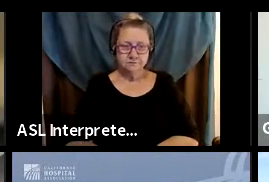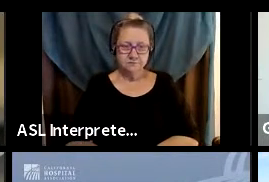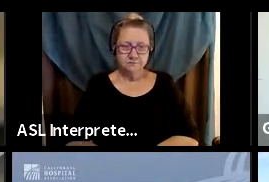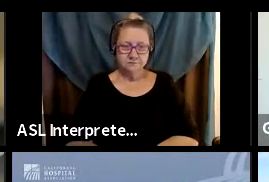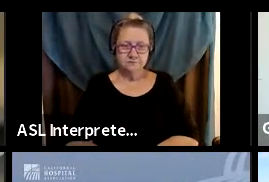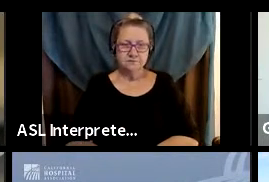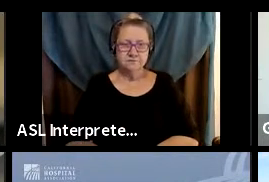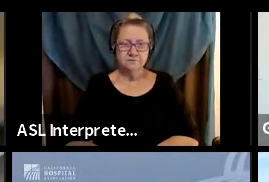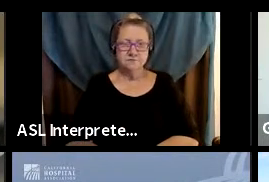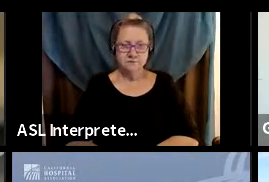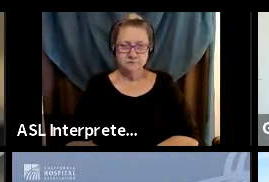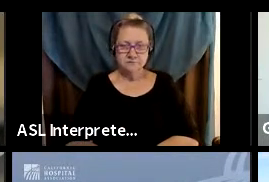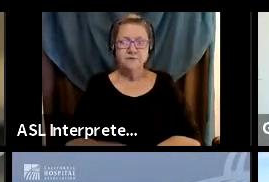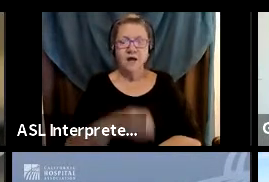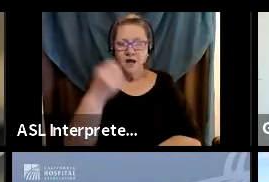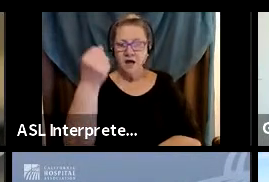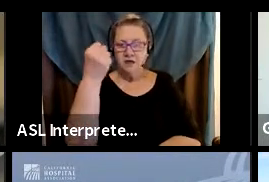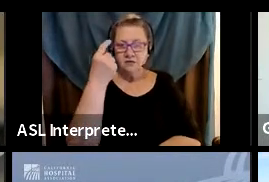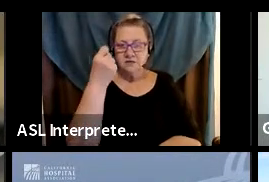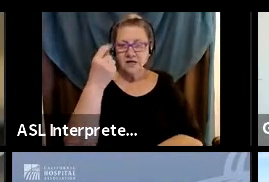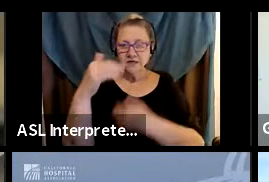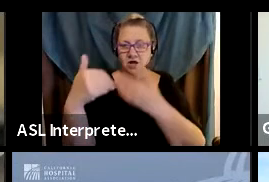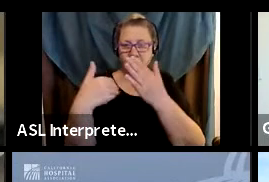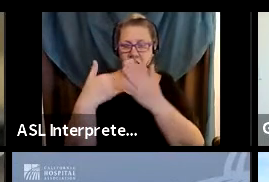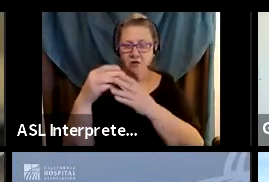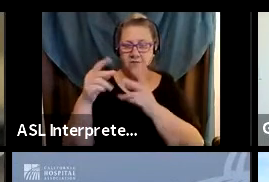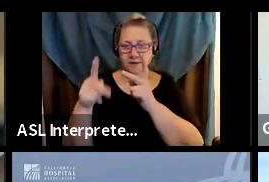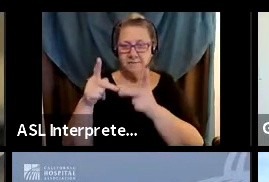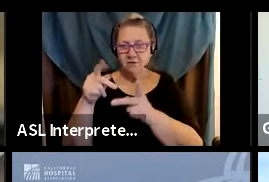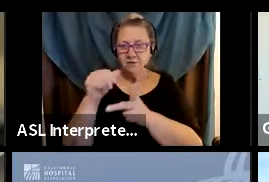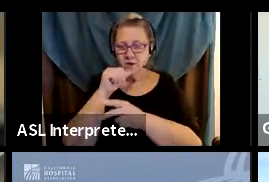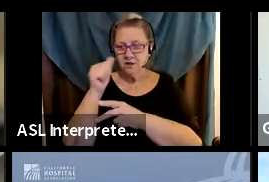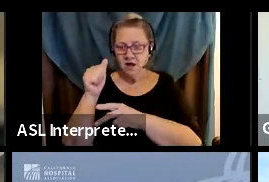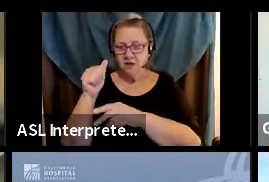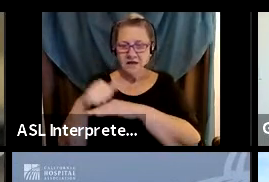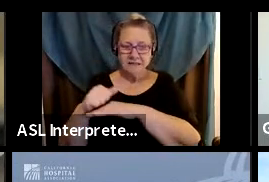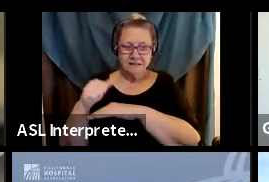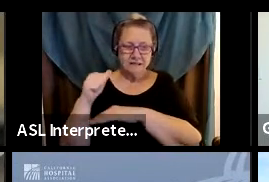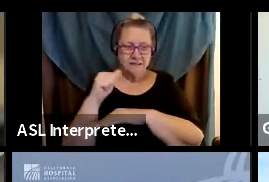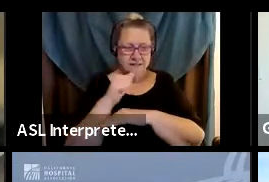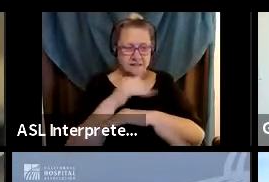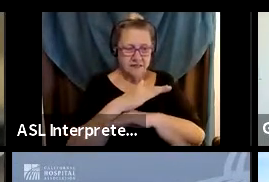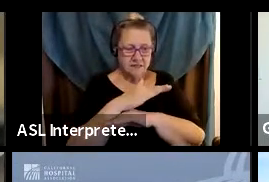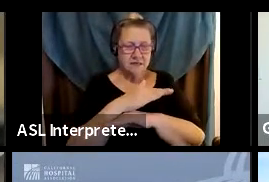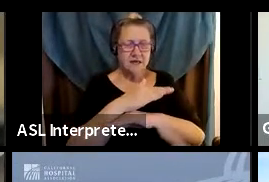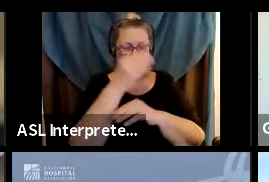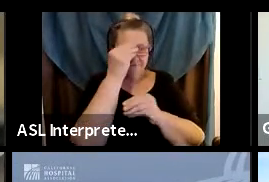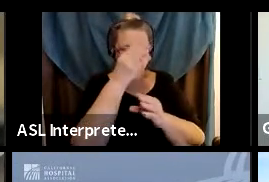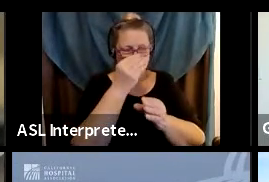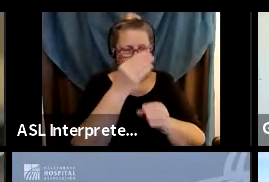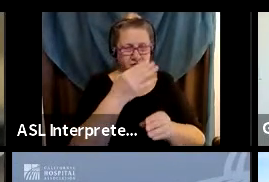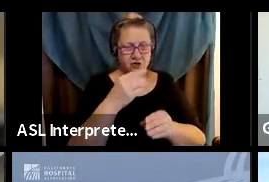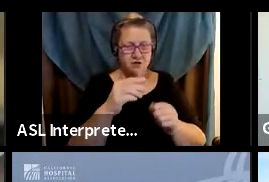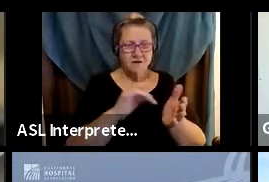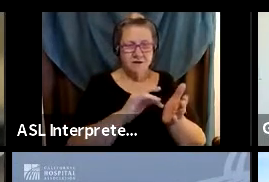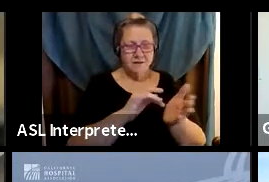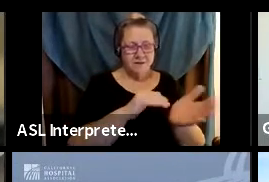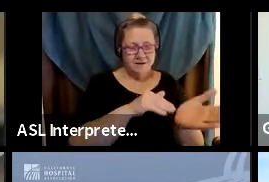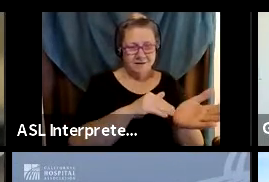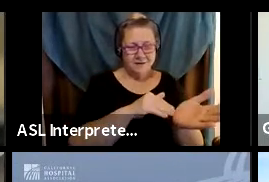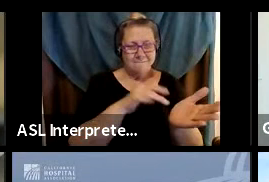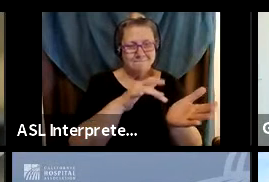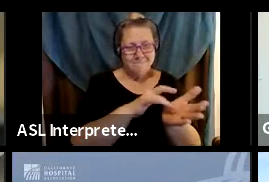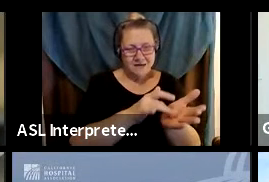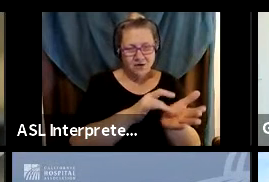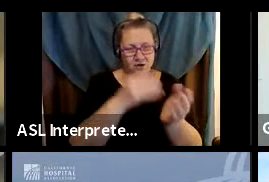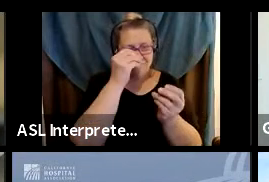their information automatically sent to their health plan or their medical home, et cetera. But do you as a central place have